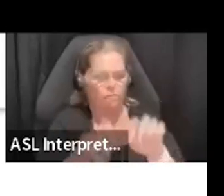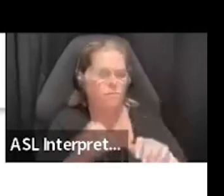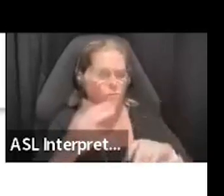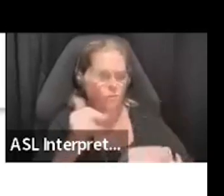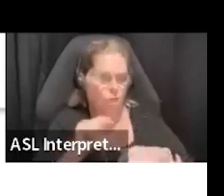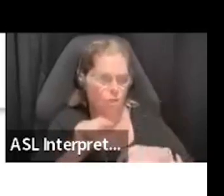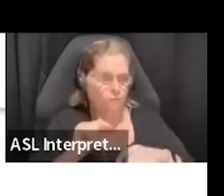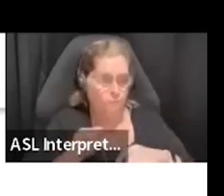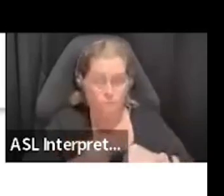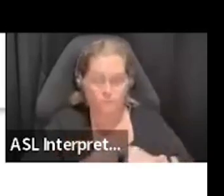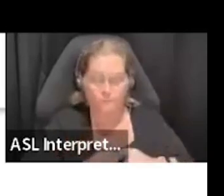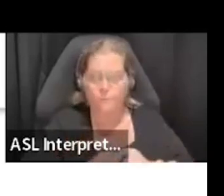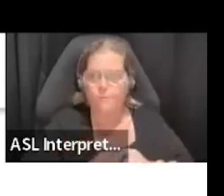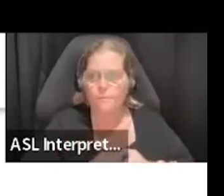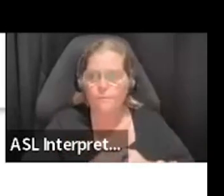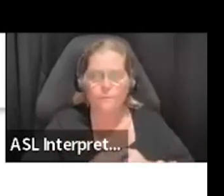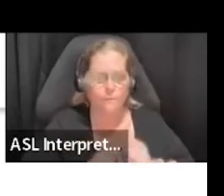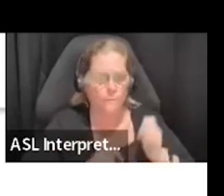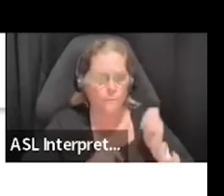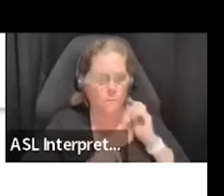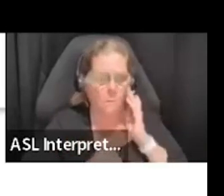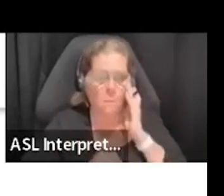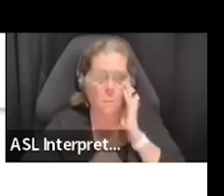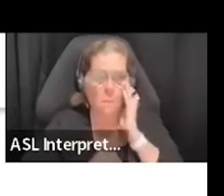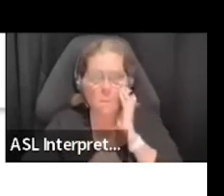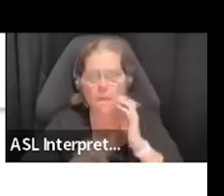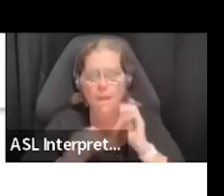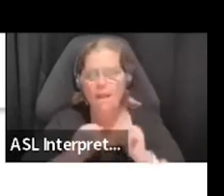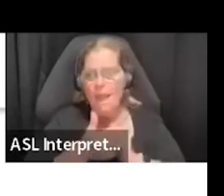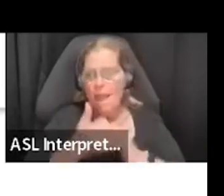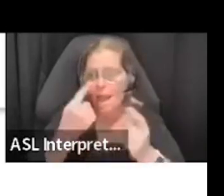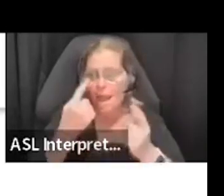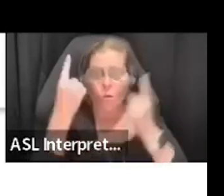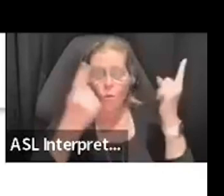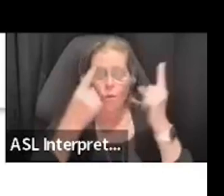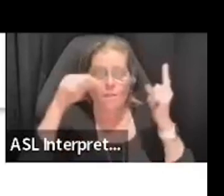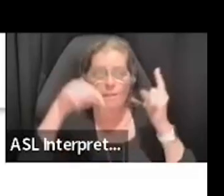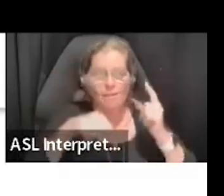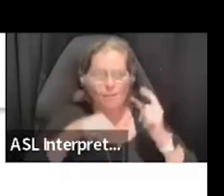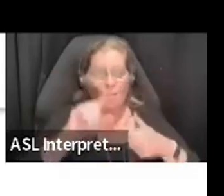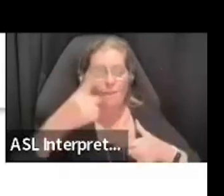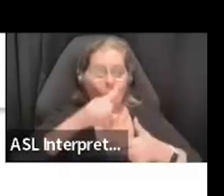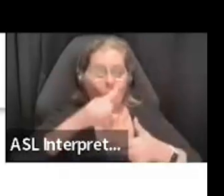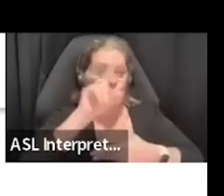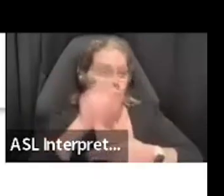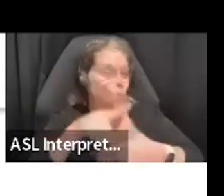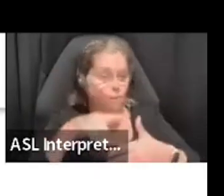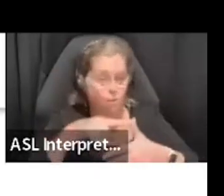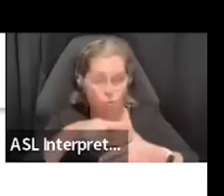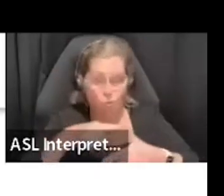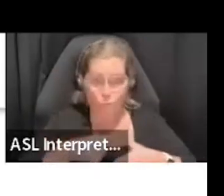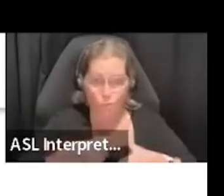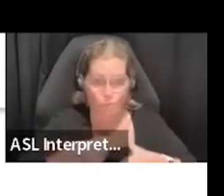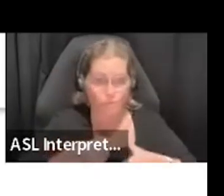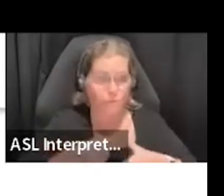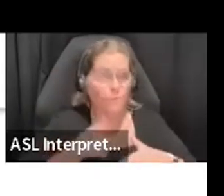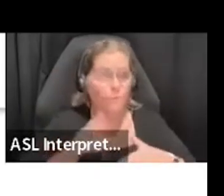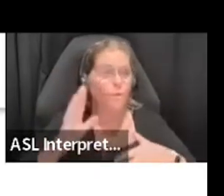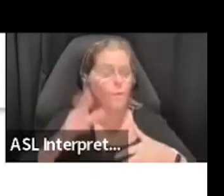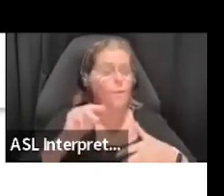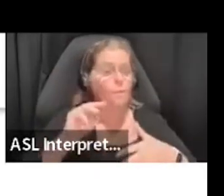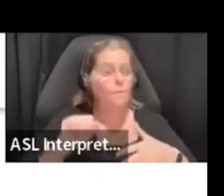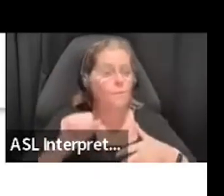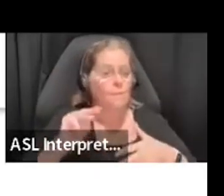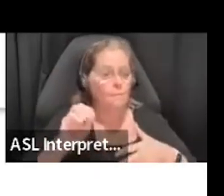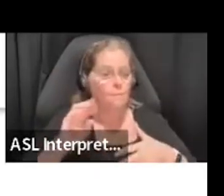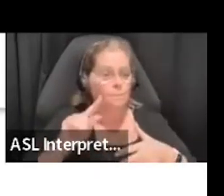well. The way we're thinking about this, and you can see it with the first question that we're going to ask Ms. Morton